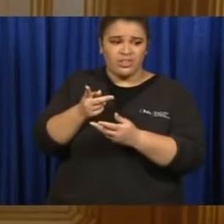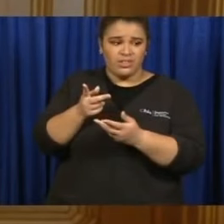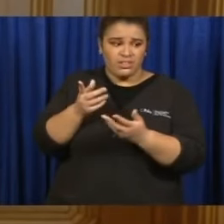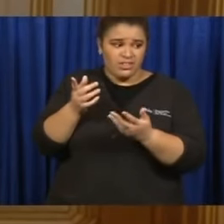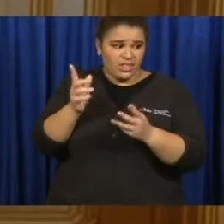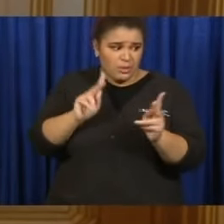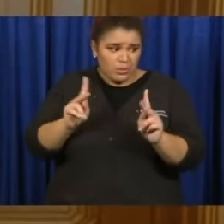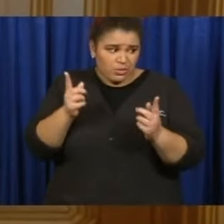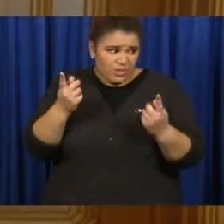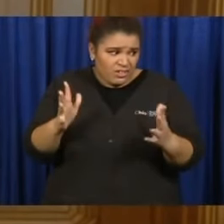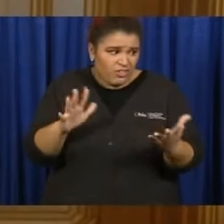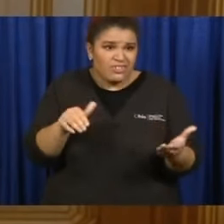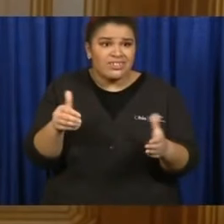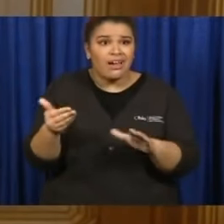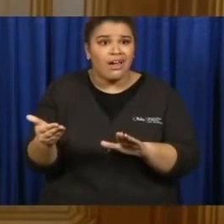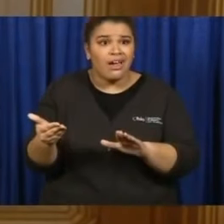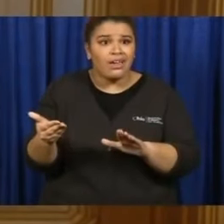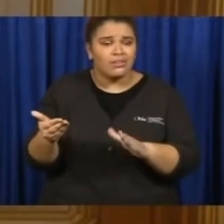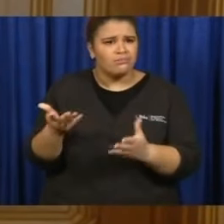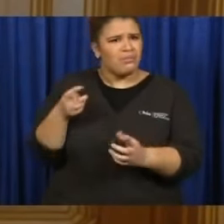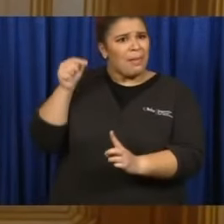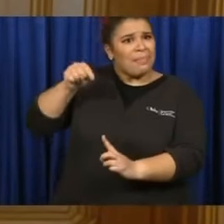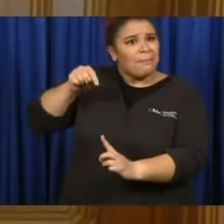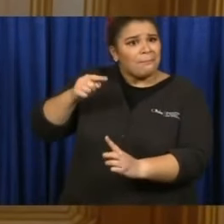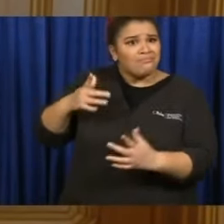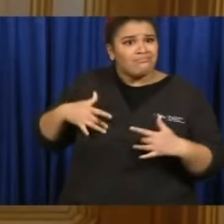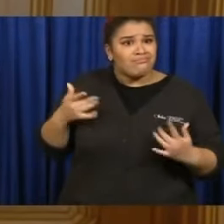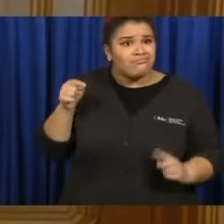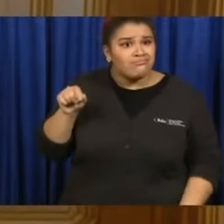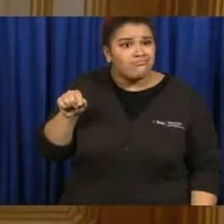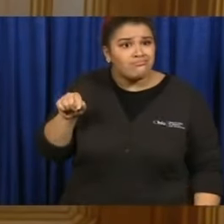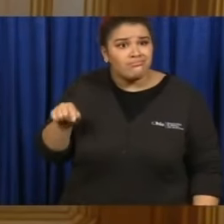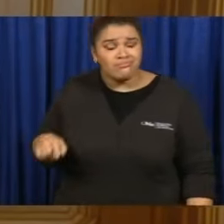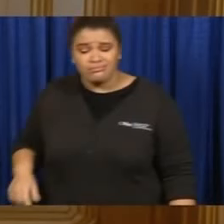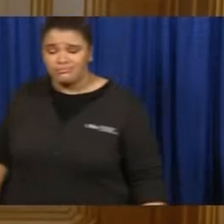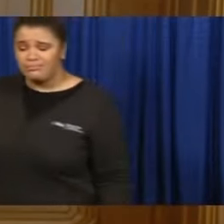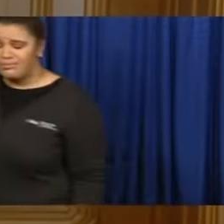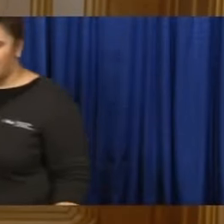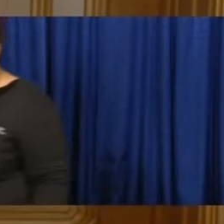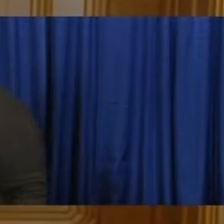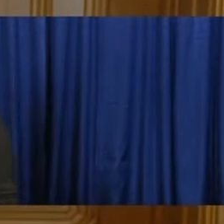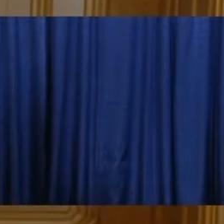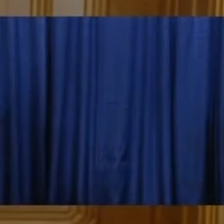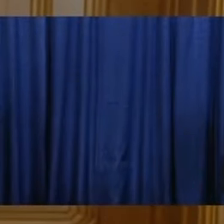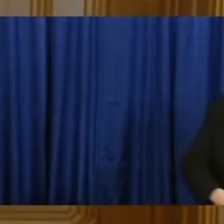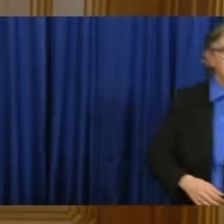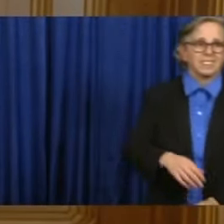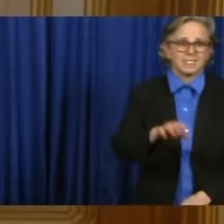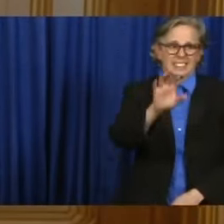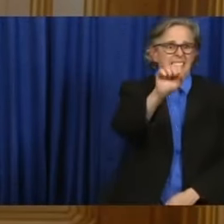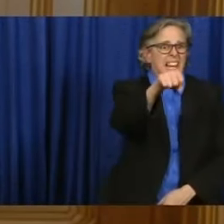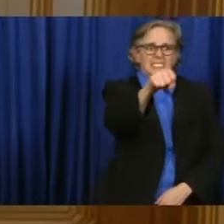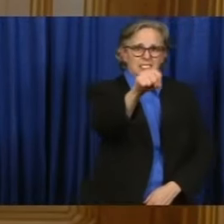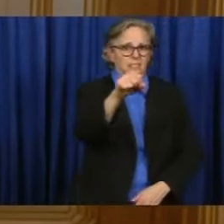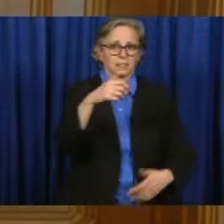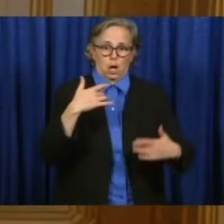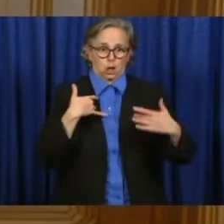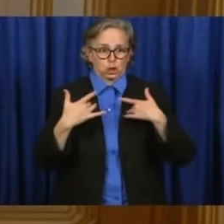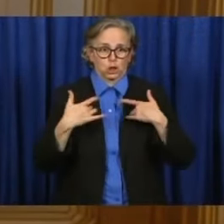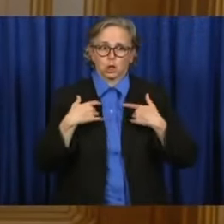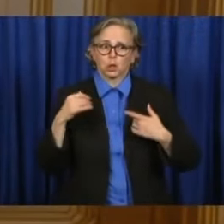Well, we worry about them as well. We worry about people in nursing homes. We worry about any kind of health care worker.